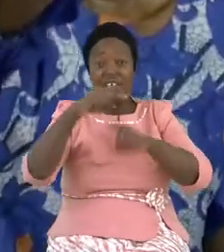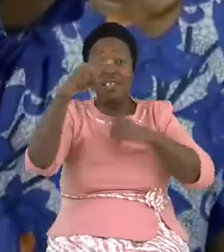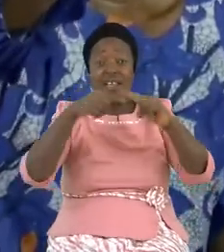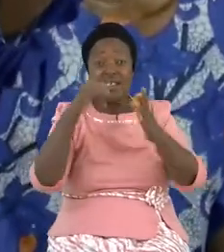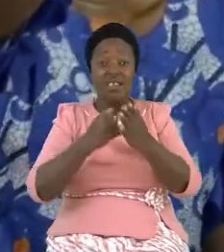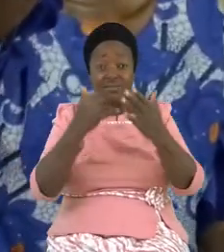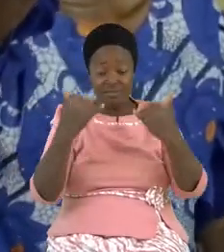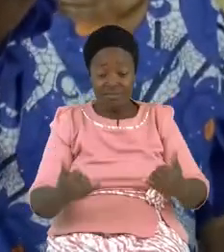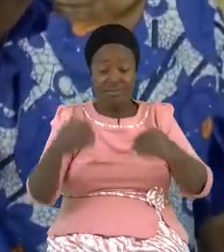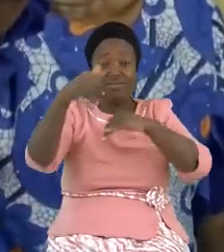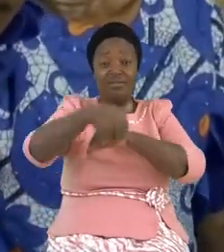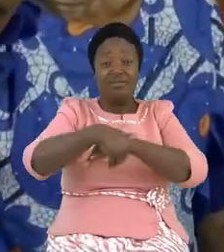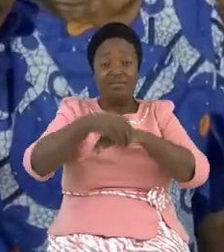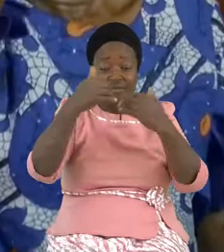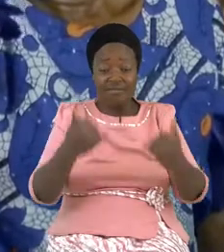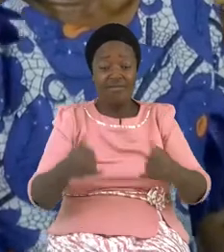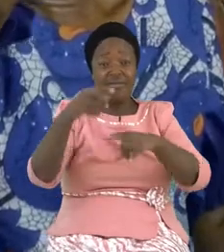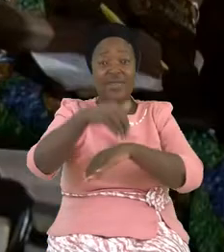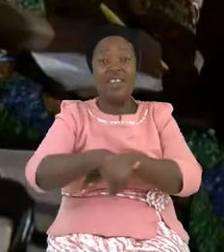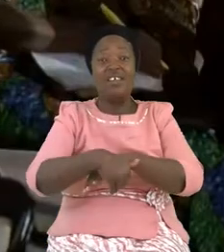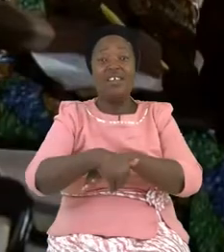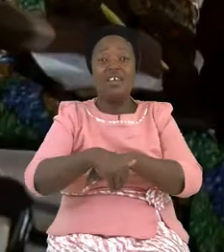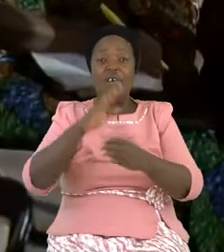Tonight, forgiveness for you.